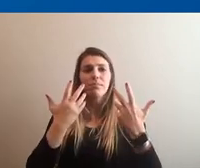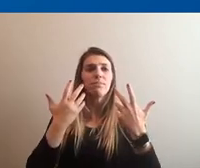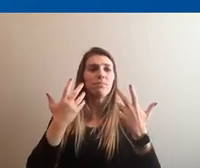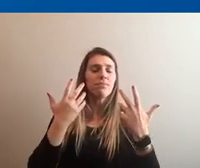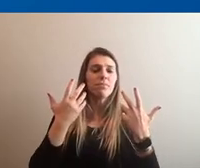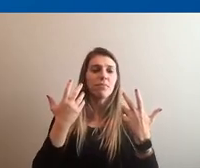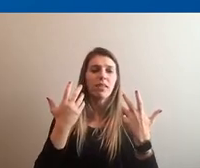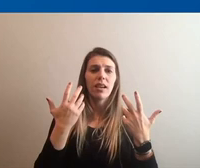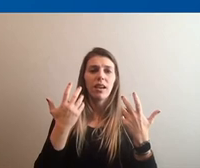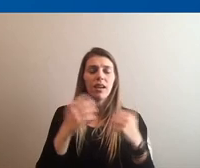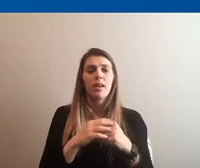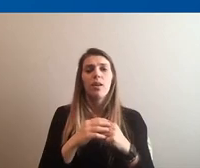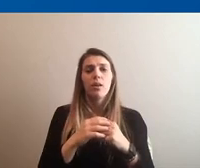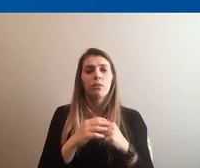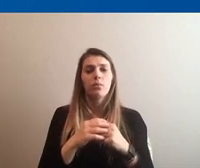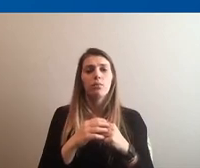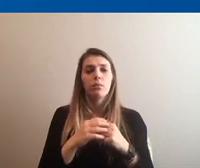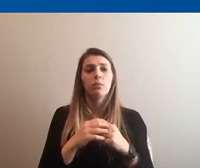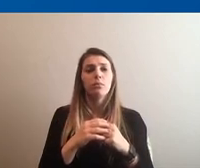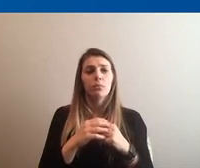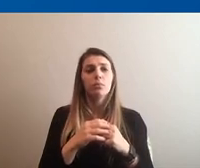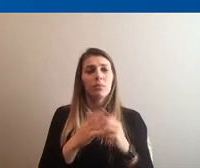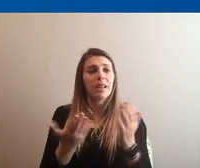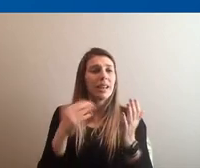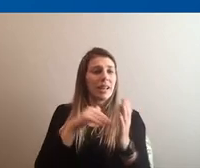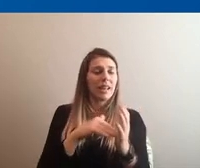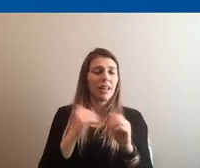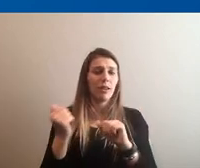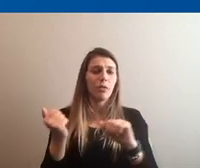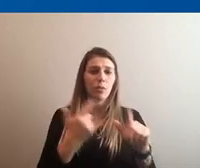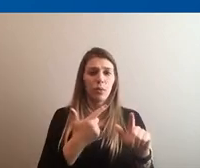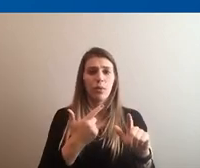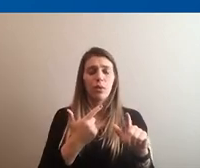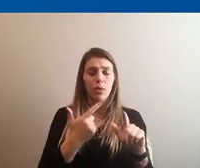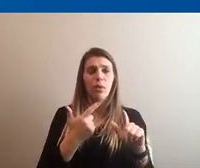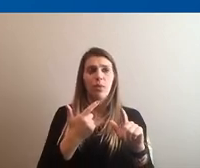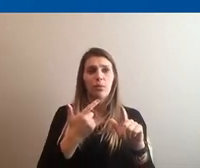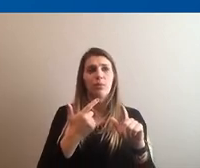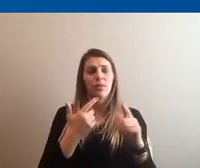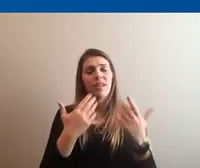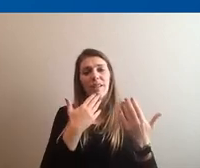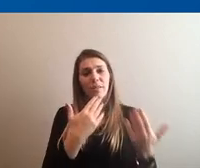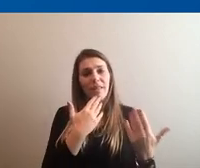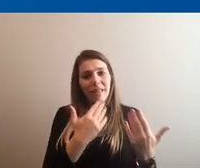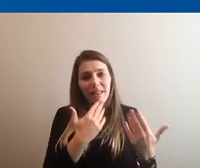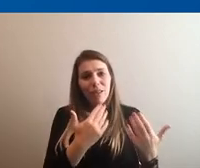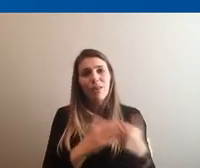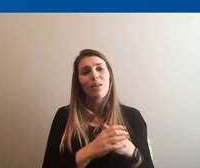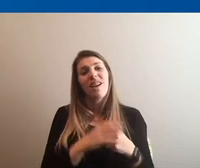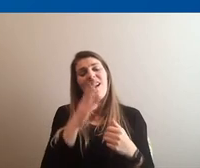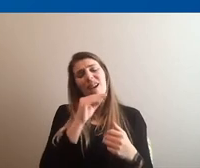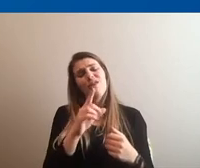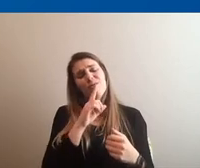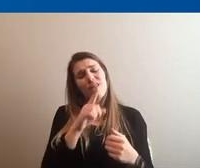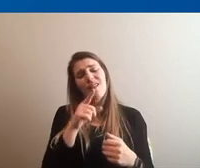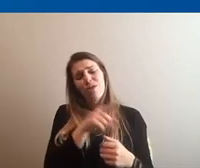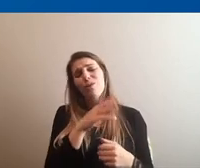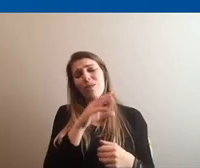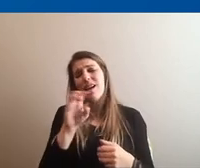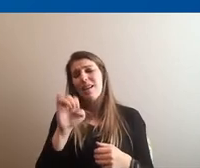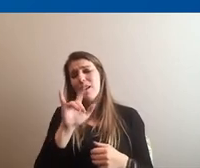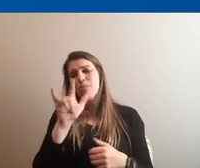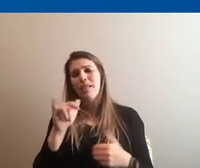uptake. But all of us, I think, join in thanking you and maybe especially Emily, also the